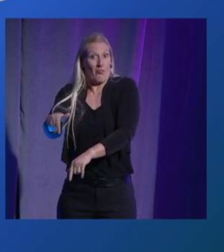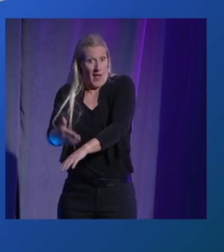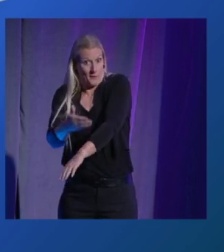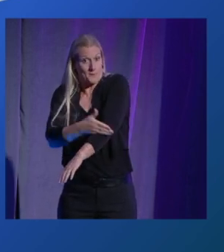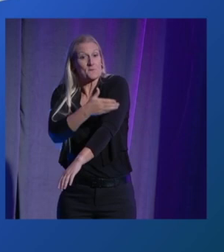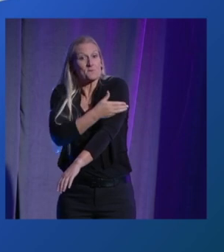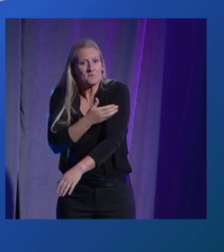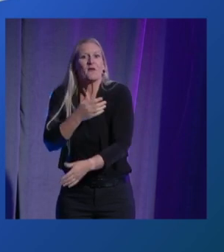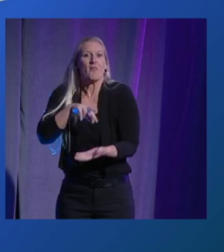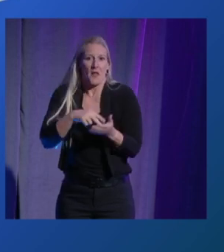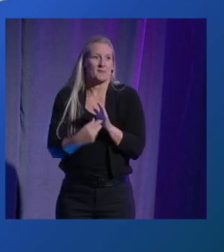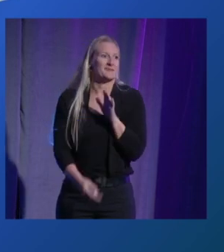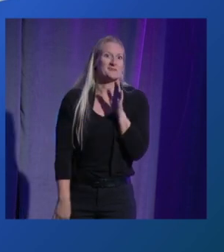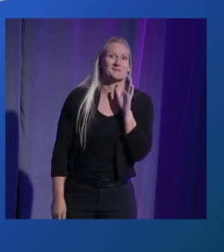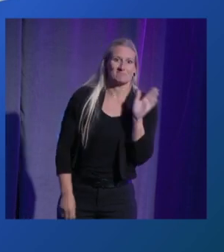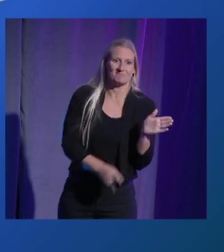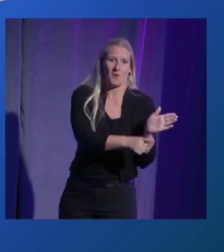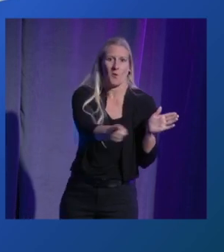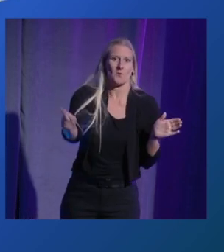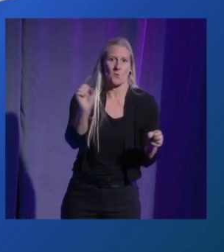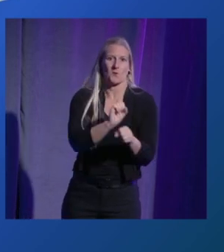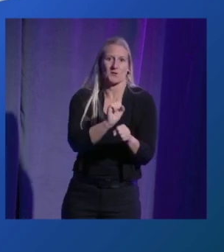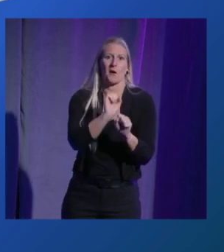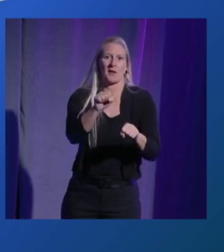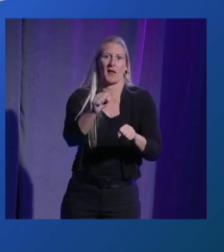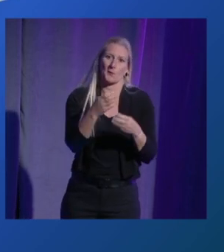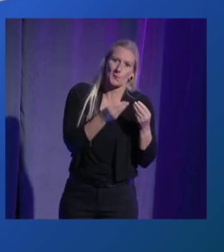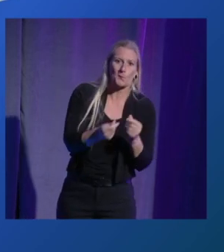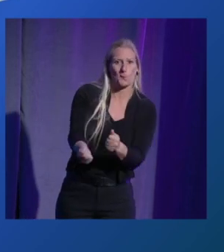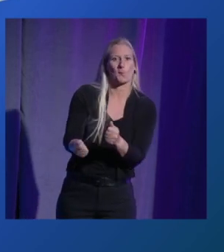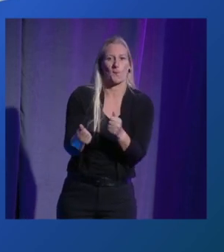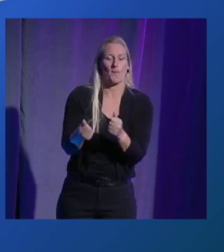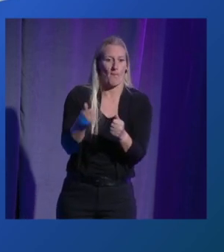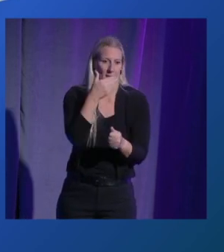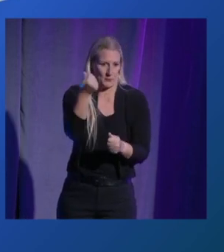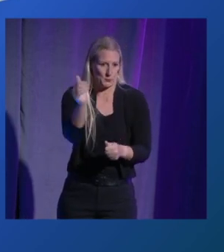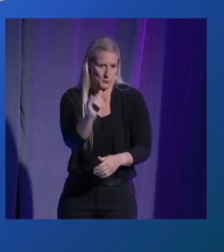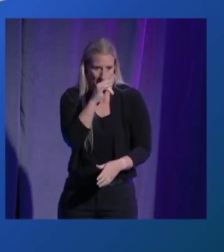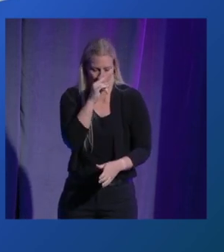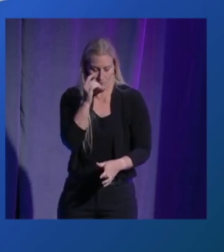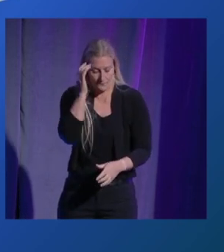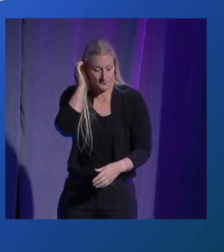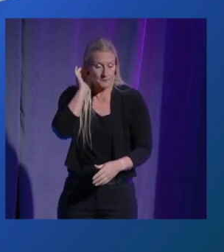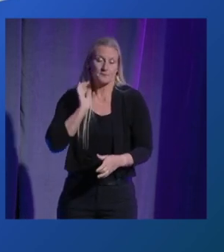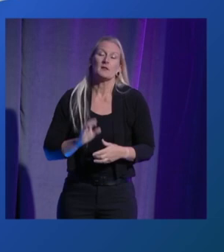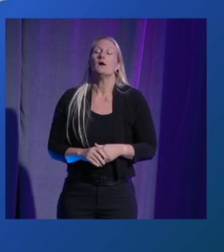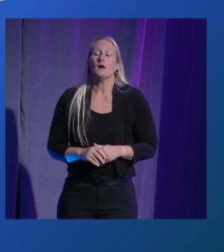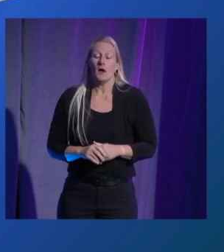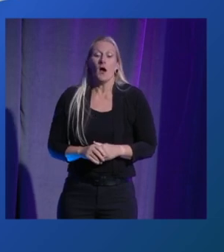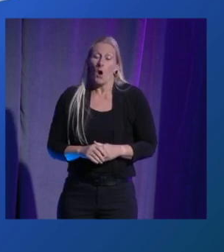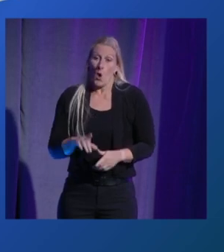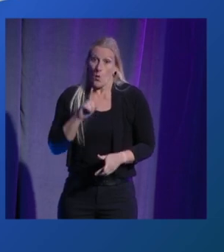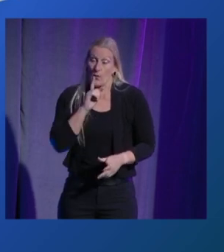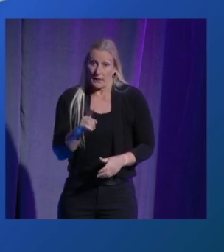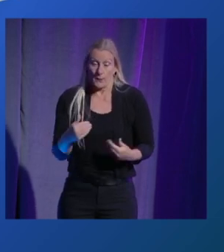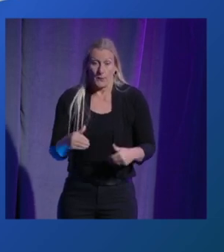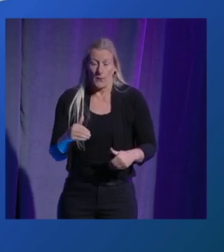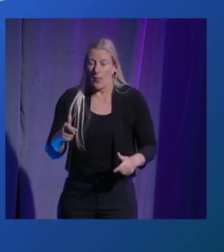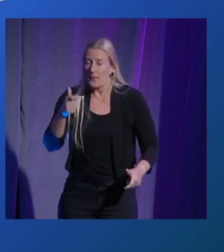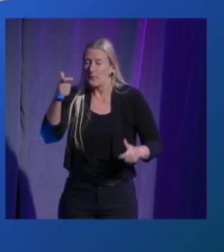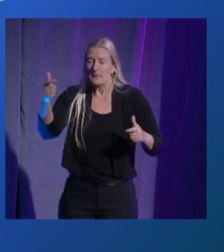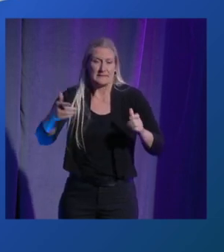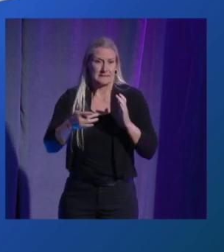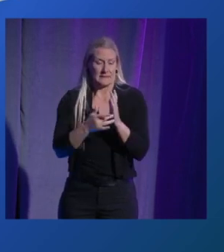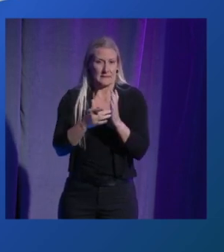Law is about to increase I will call it right here we are literally on the cusp of the greatest technological